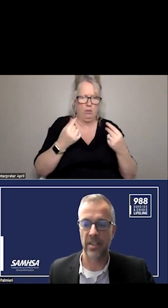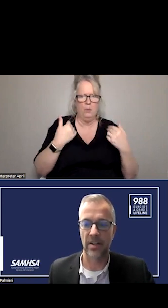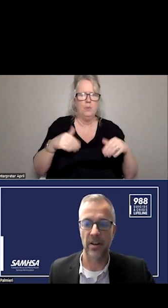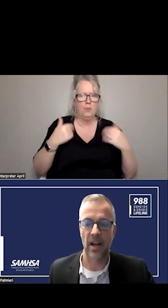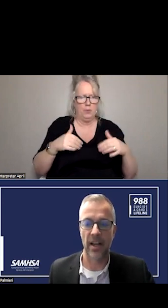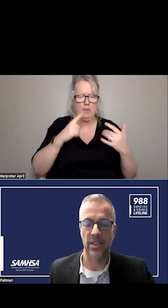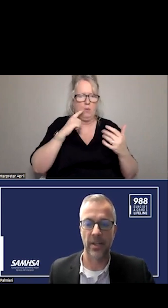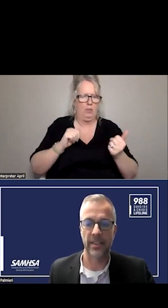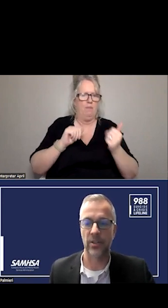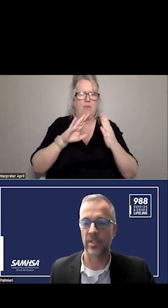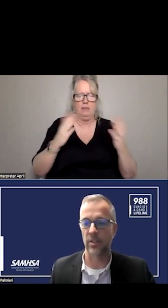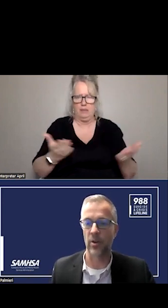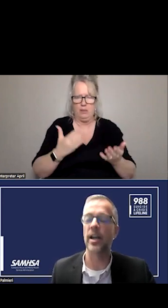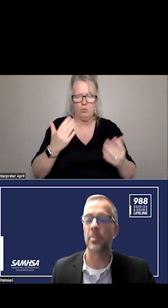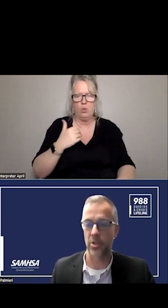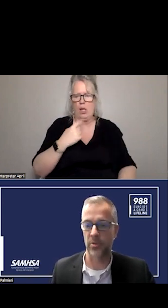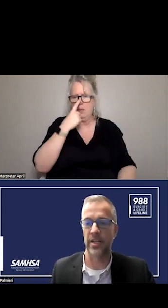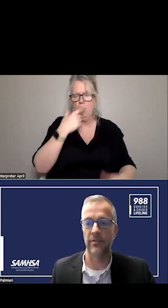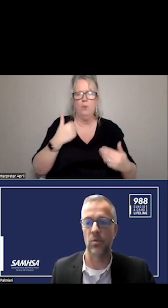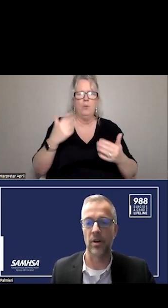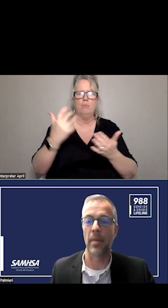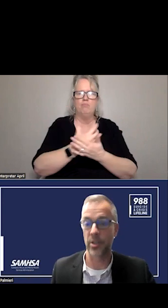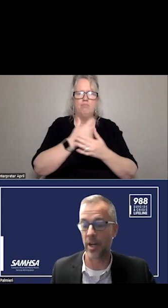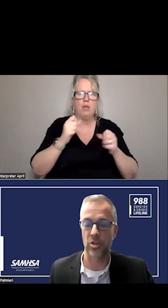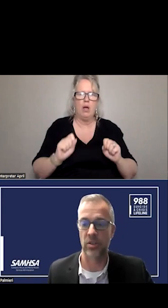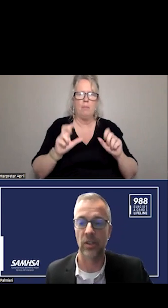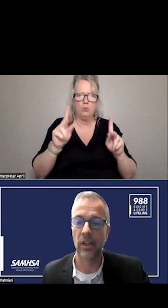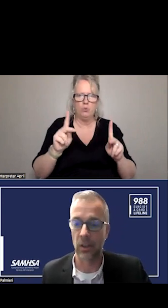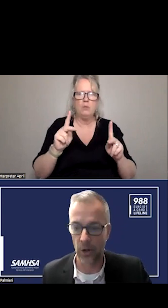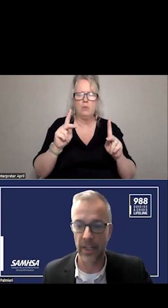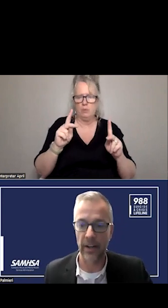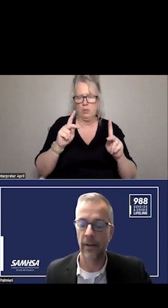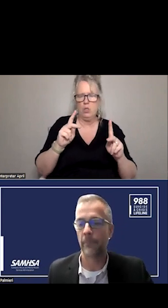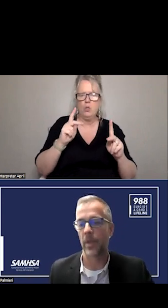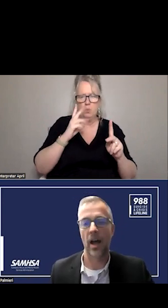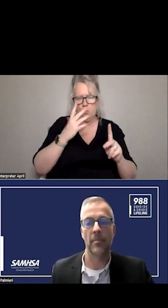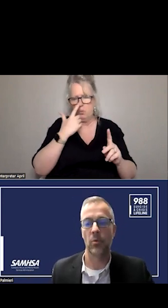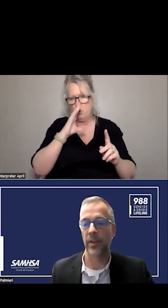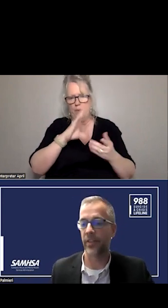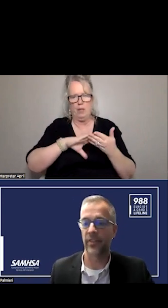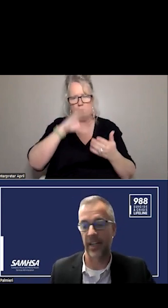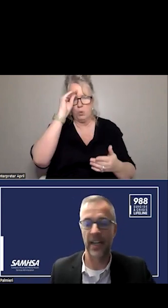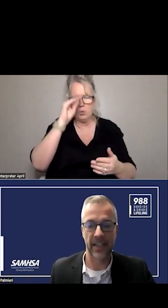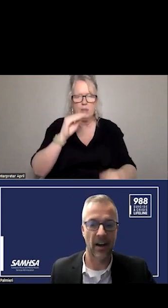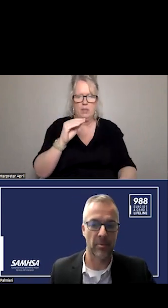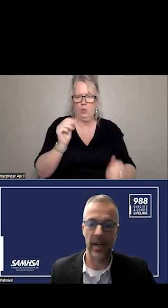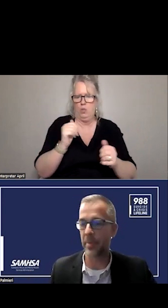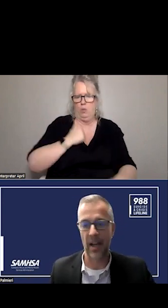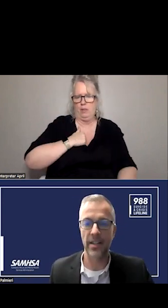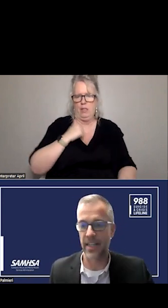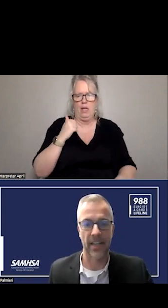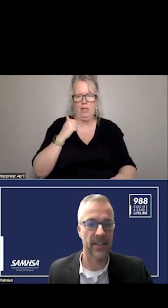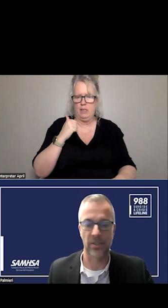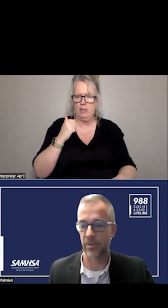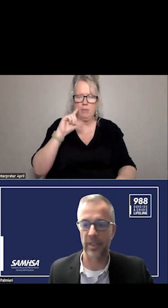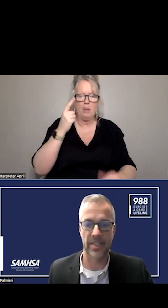faced here. And so I think that there is a great opportunity for bi-directional learning with the Canadian government and